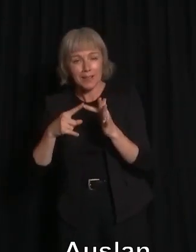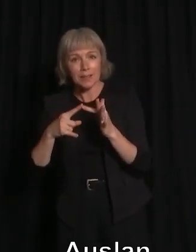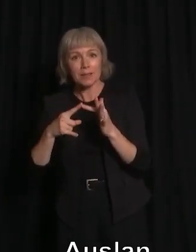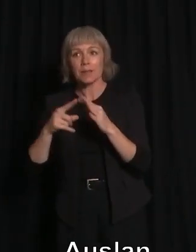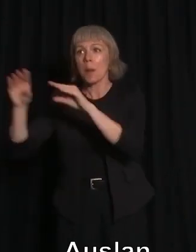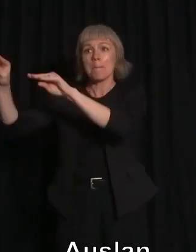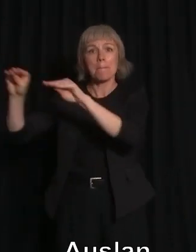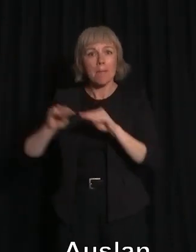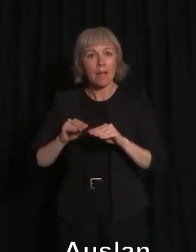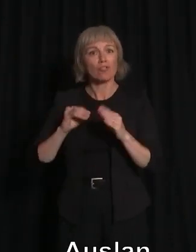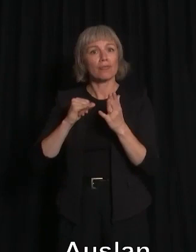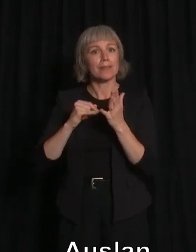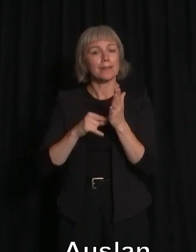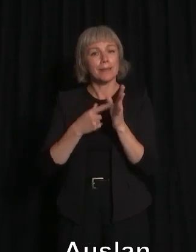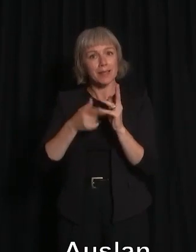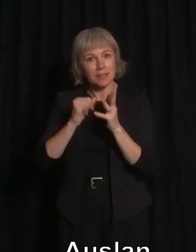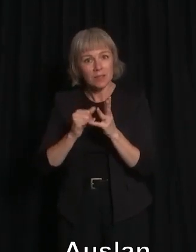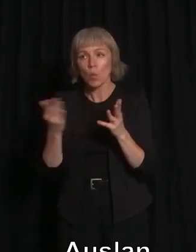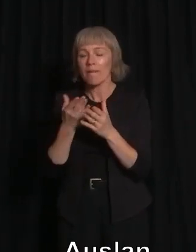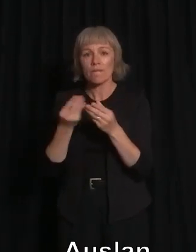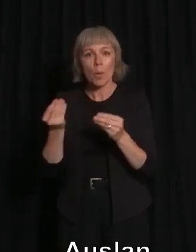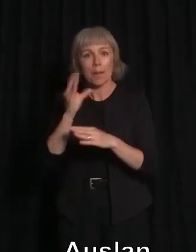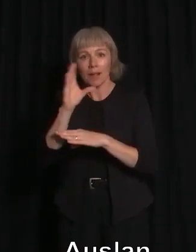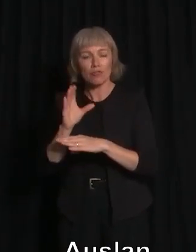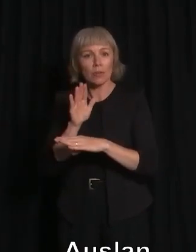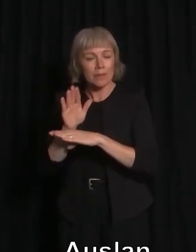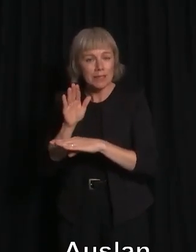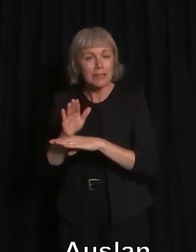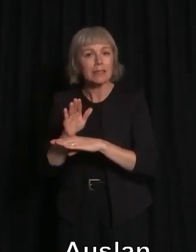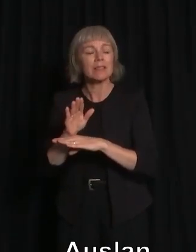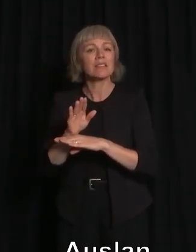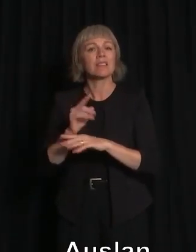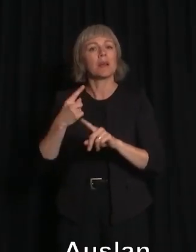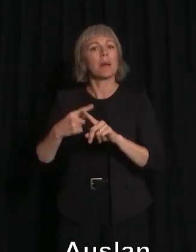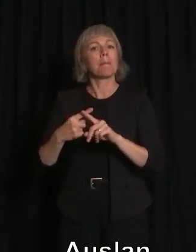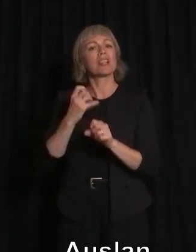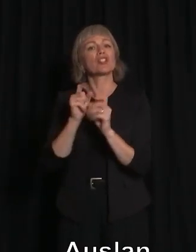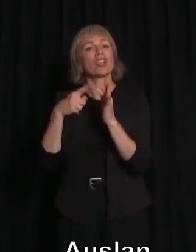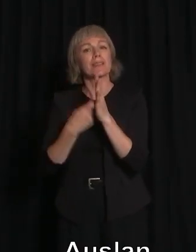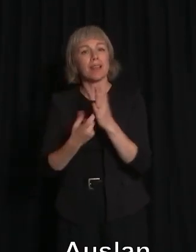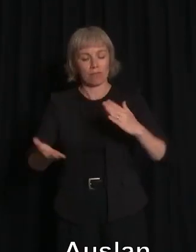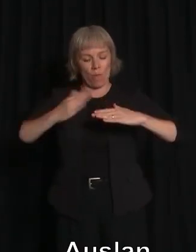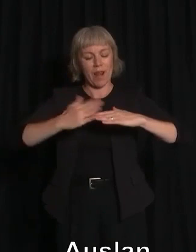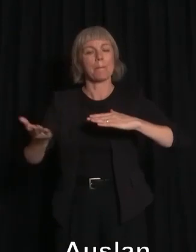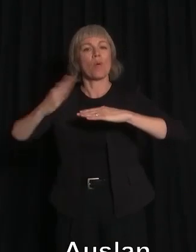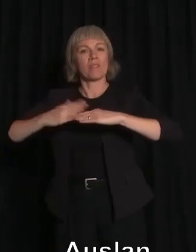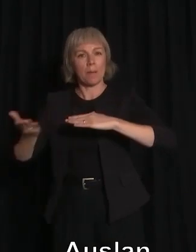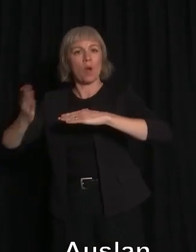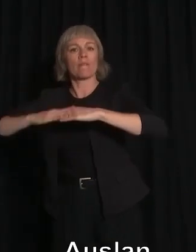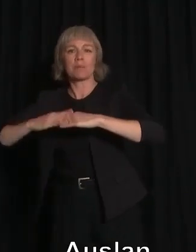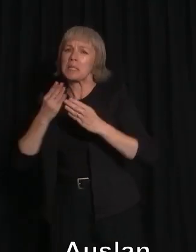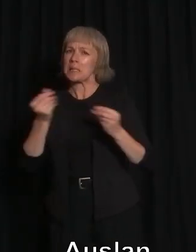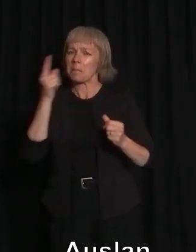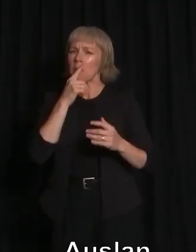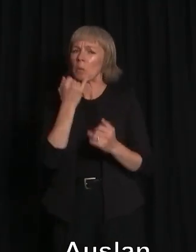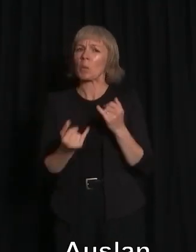or social origin. At the 2022 ILGA World Conference in Los Angeles, Special Rapporteur